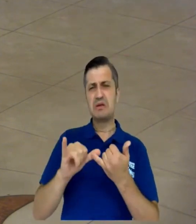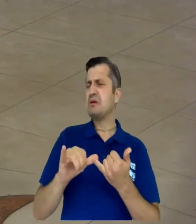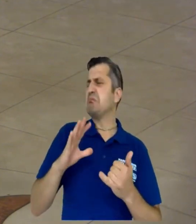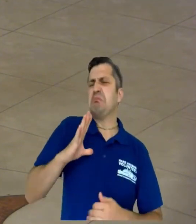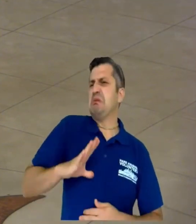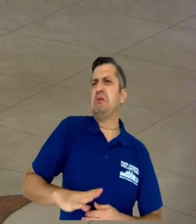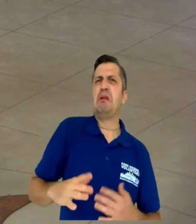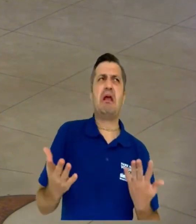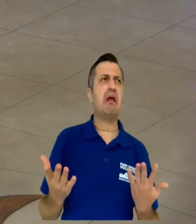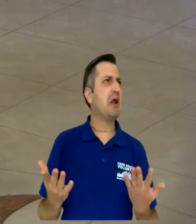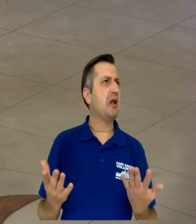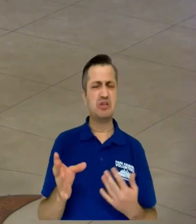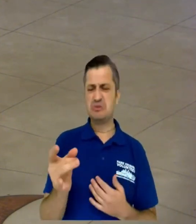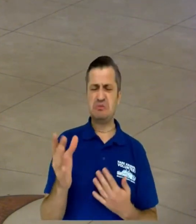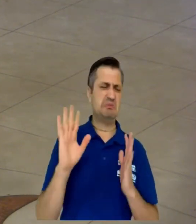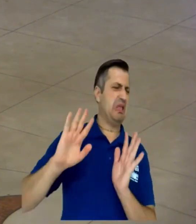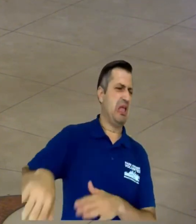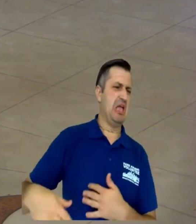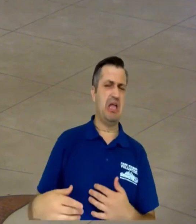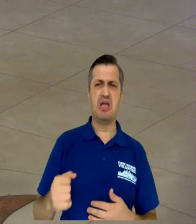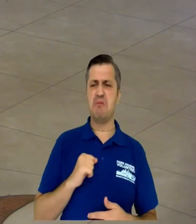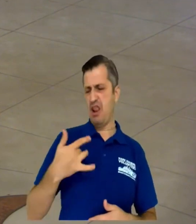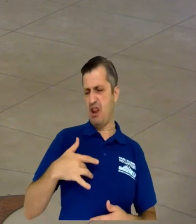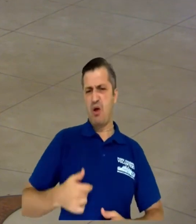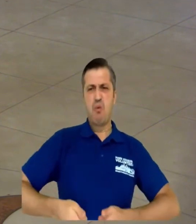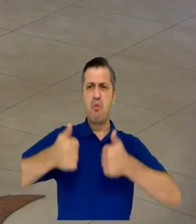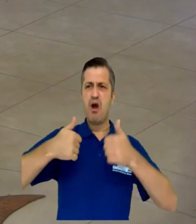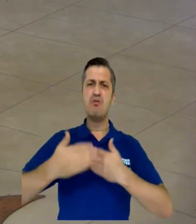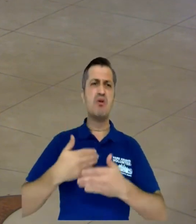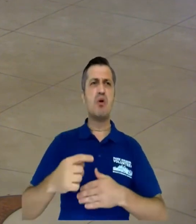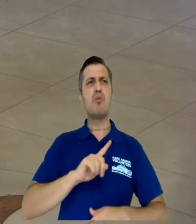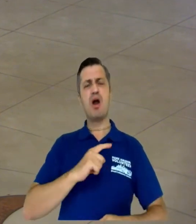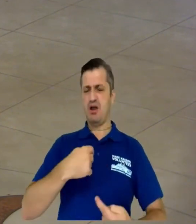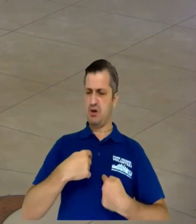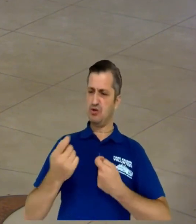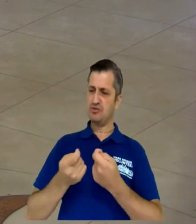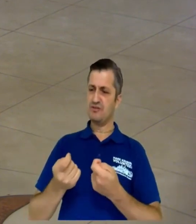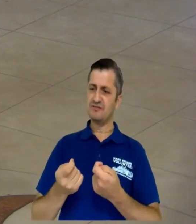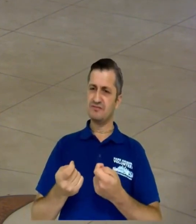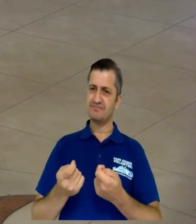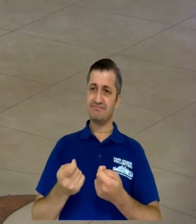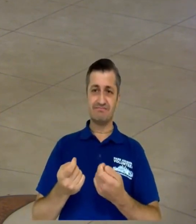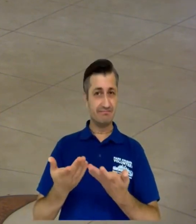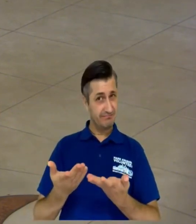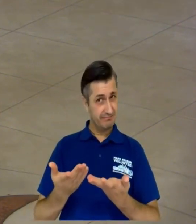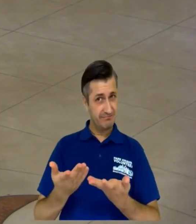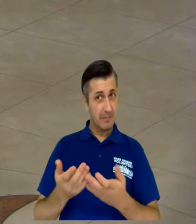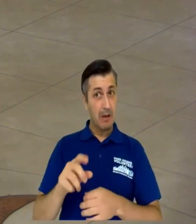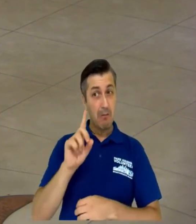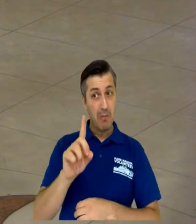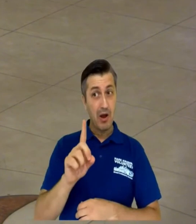chant. Everything's going right because I'm in control, right? But when things go